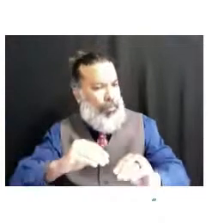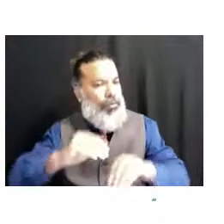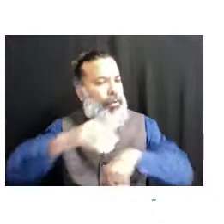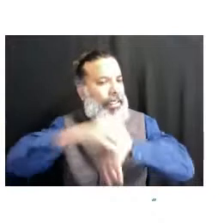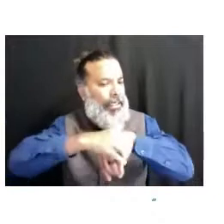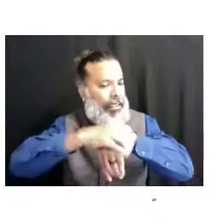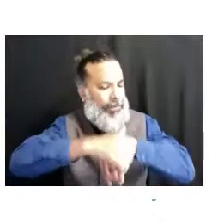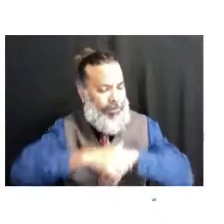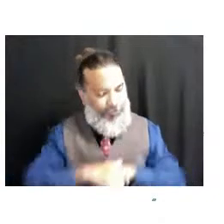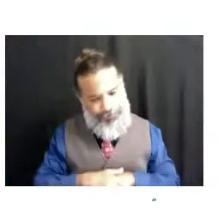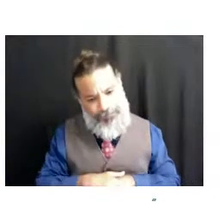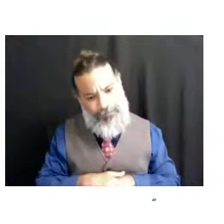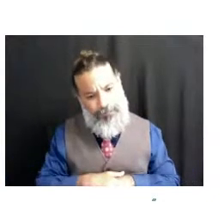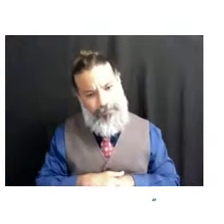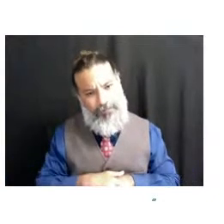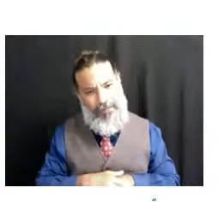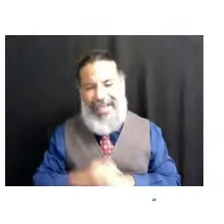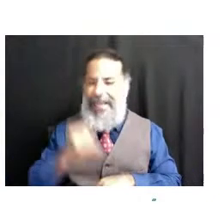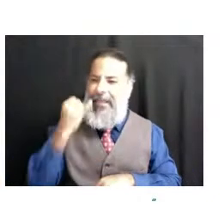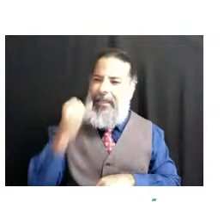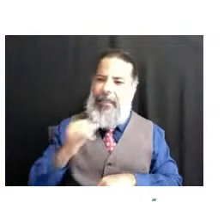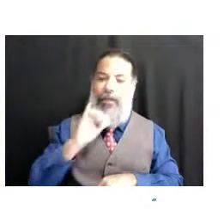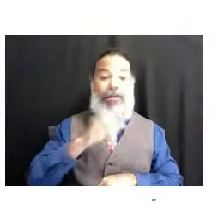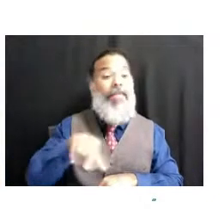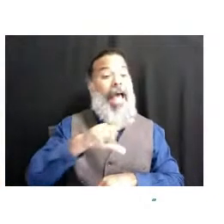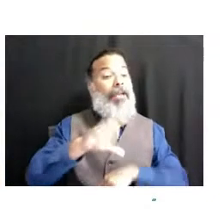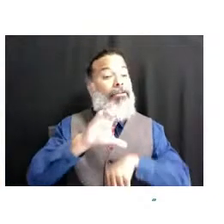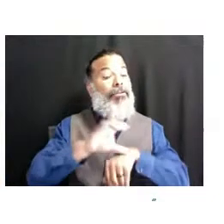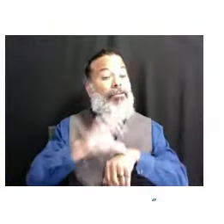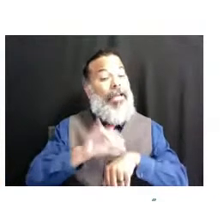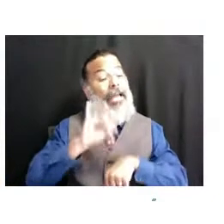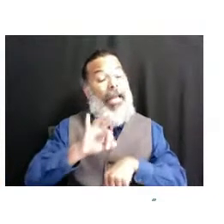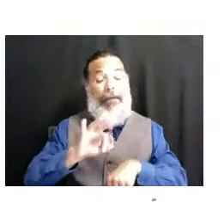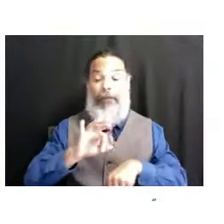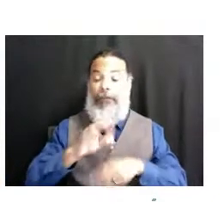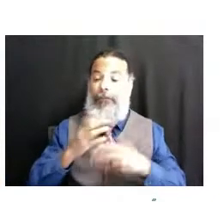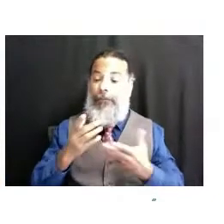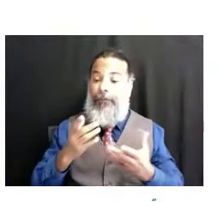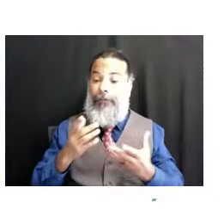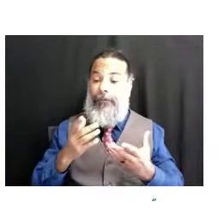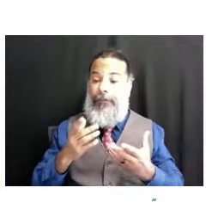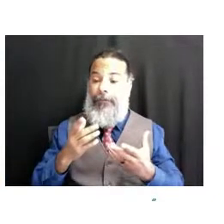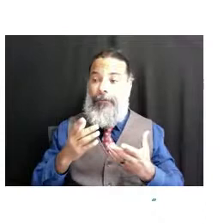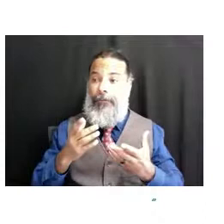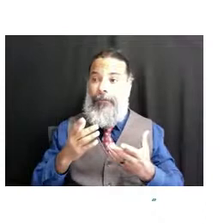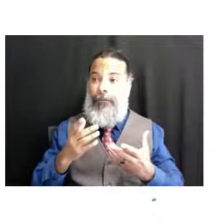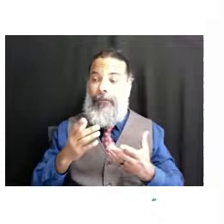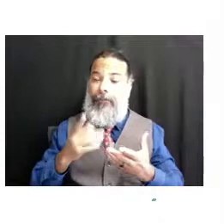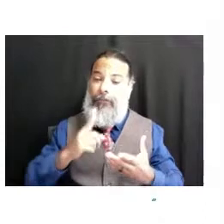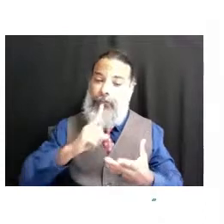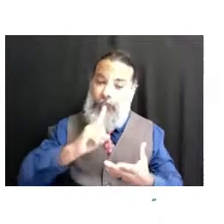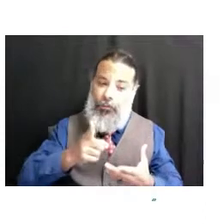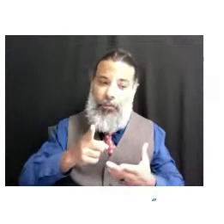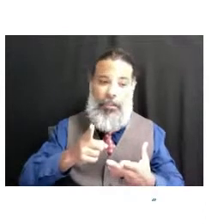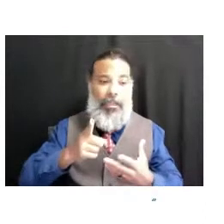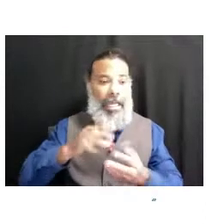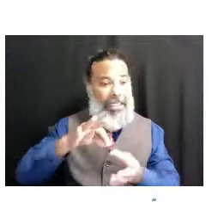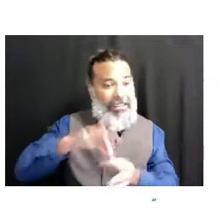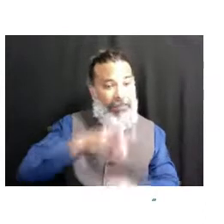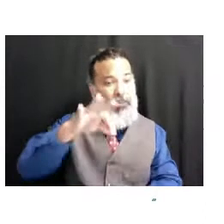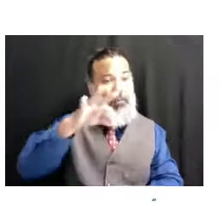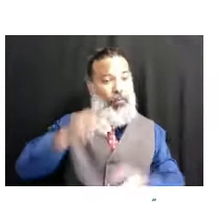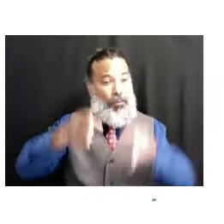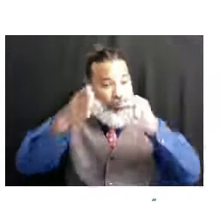England. The idea of the Moravians was, if you were going to be truly a spiritual